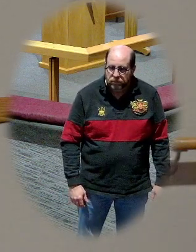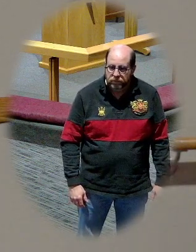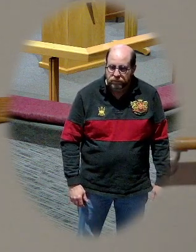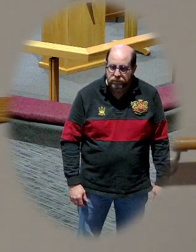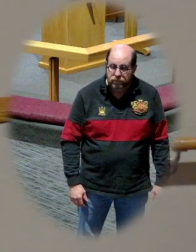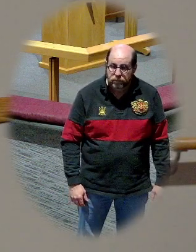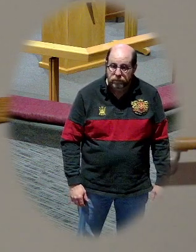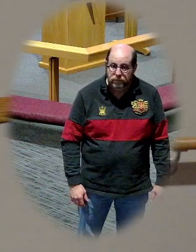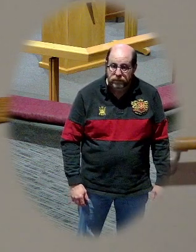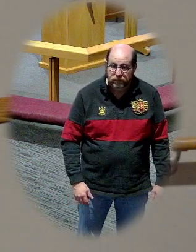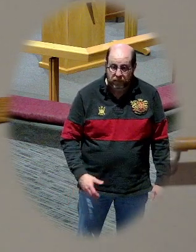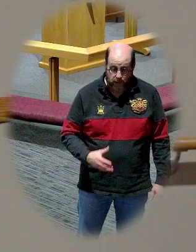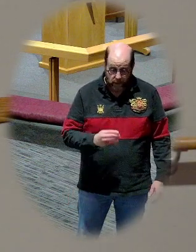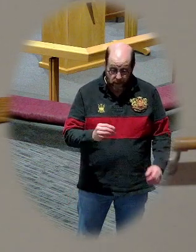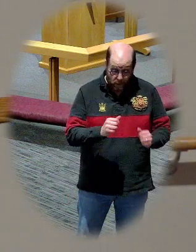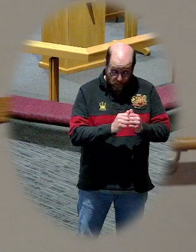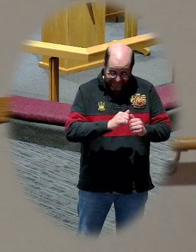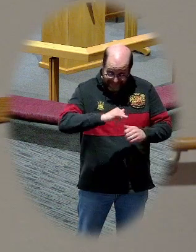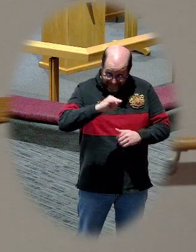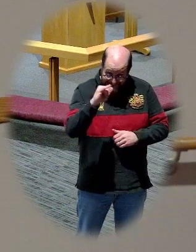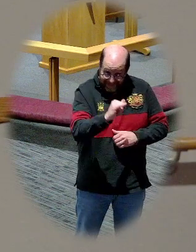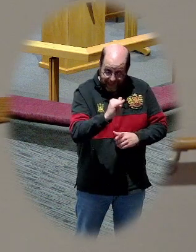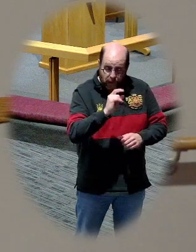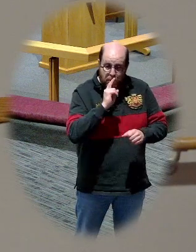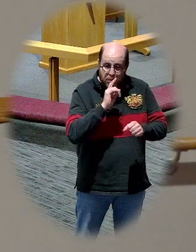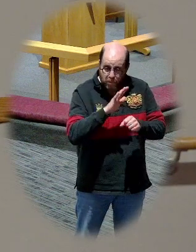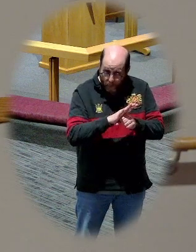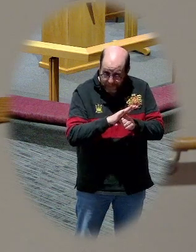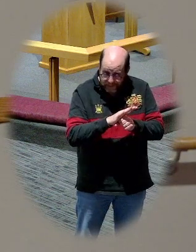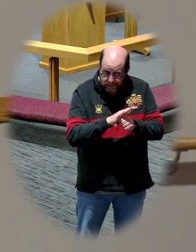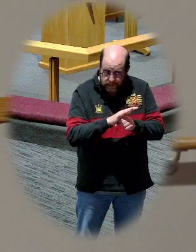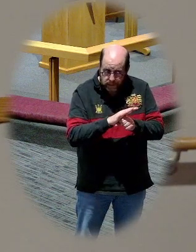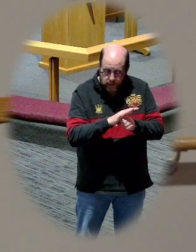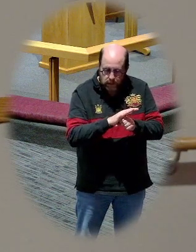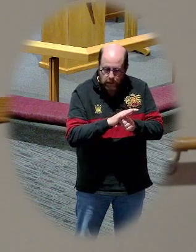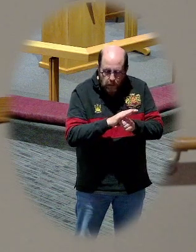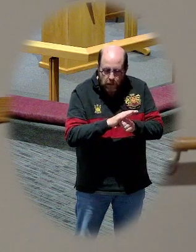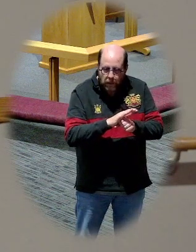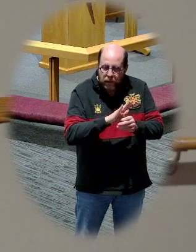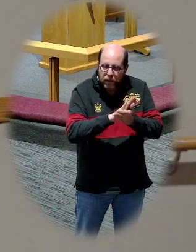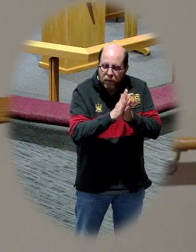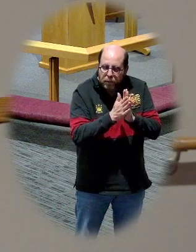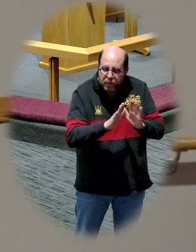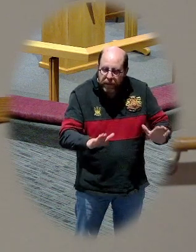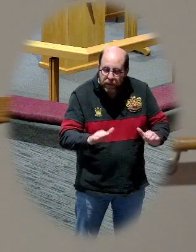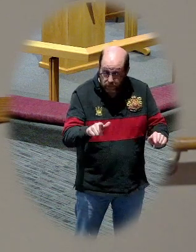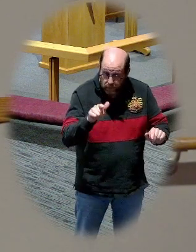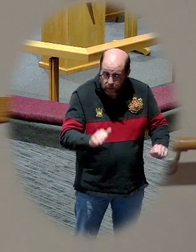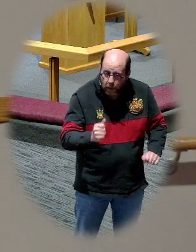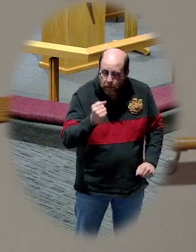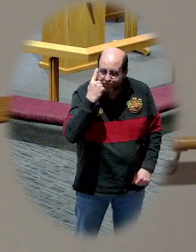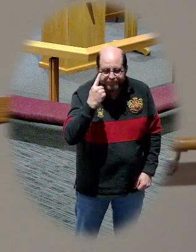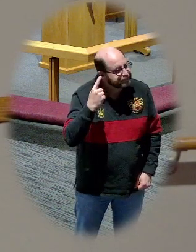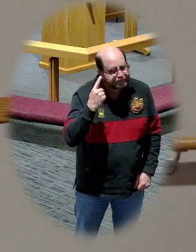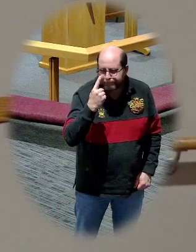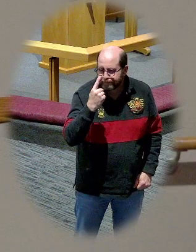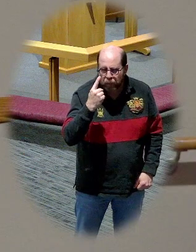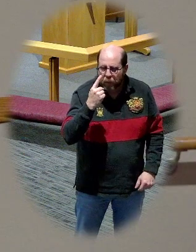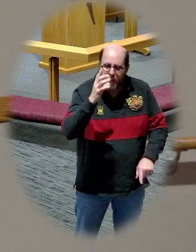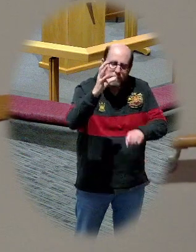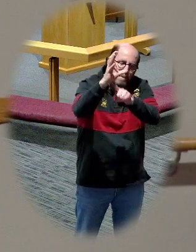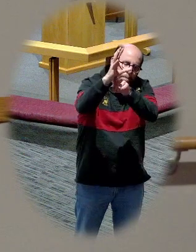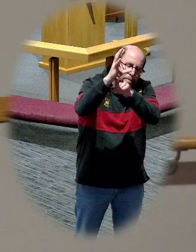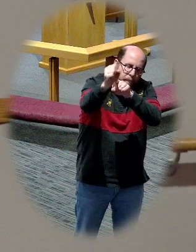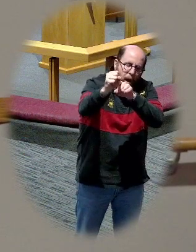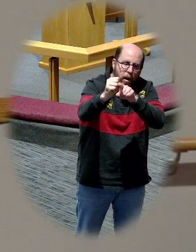And with that promise comes a peace that passes human understanding, that guards our hearts and our minds in Christ